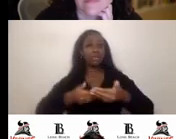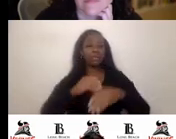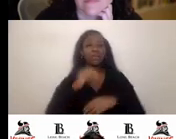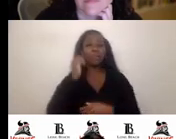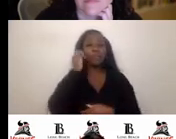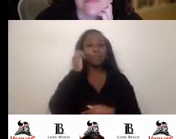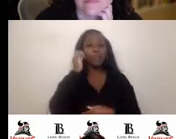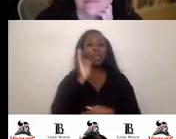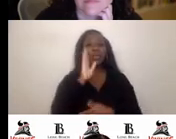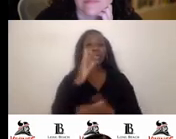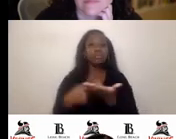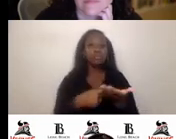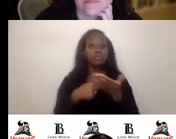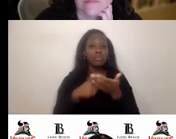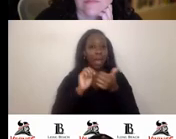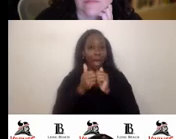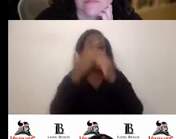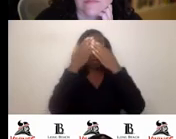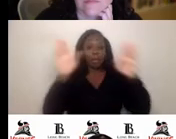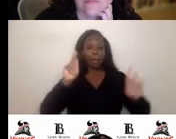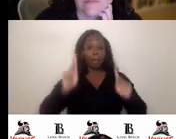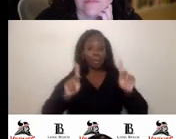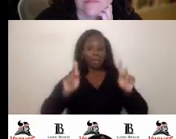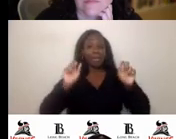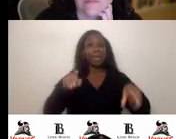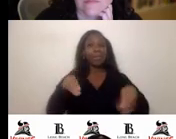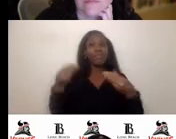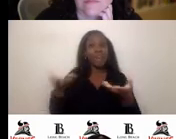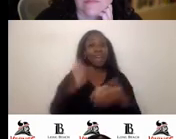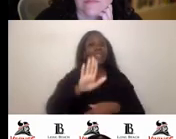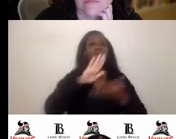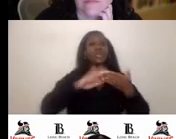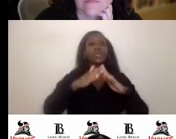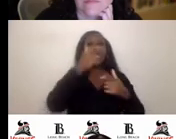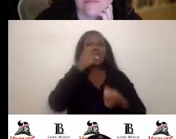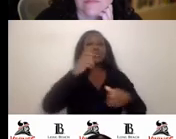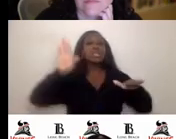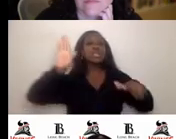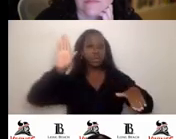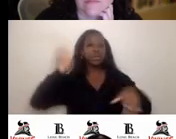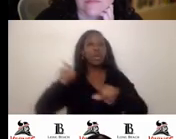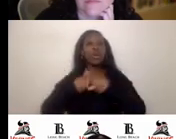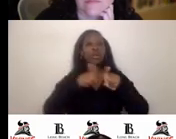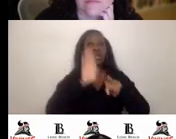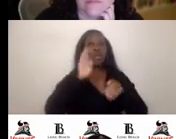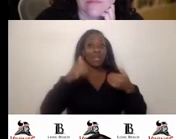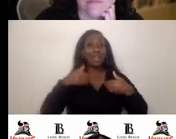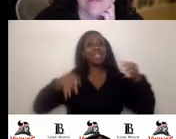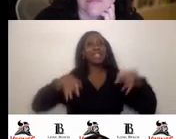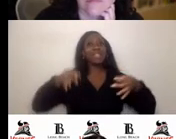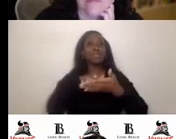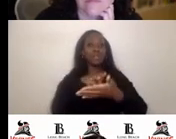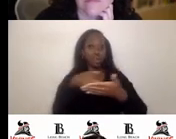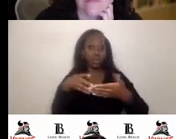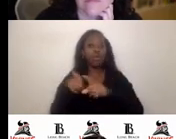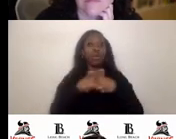ways that the public can give their community of interest testimony. And we also have the public hearing schedule. And again, we'll talk about the draft